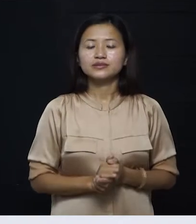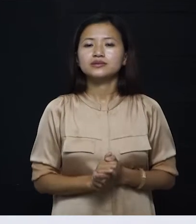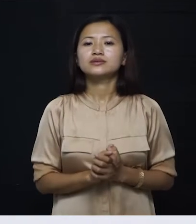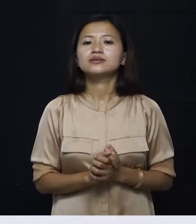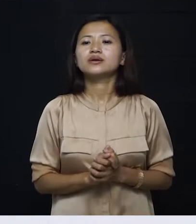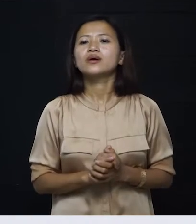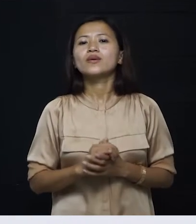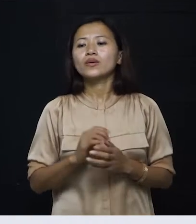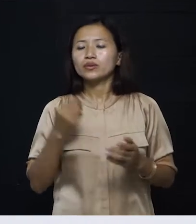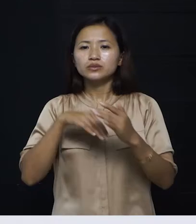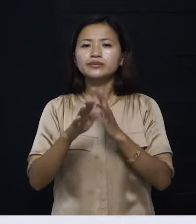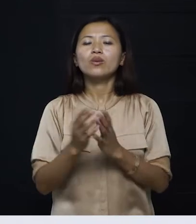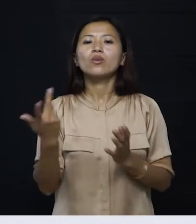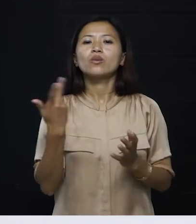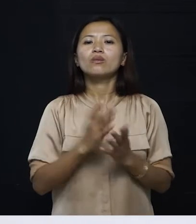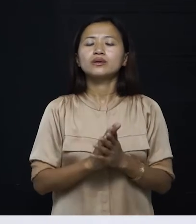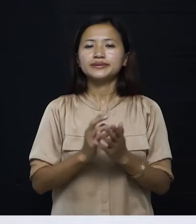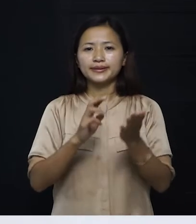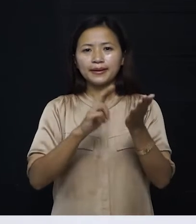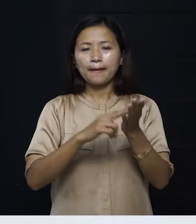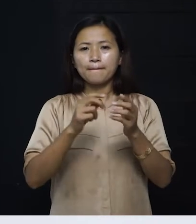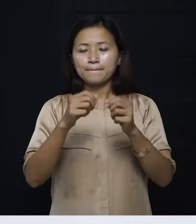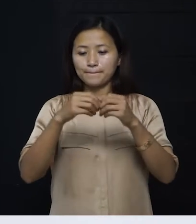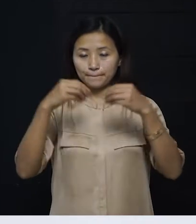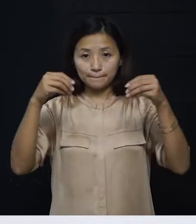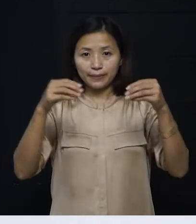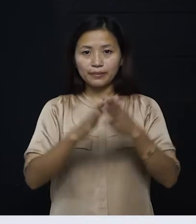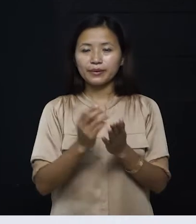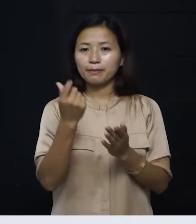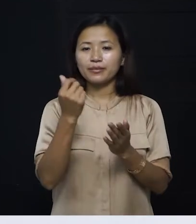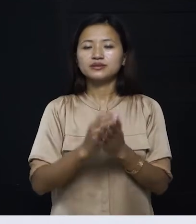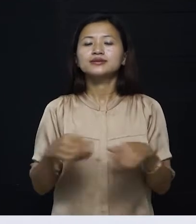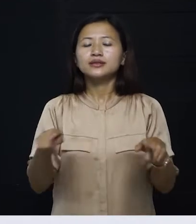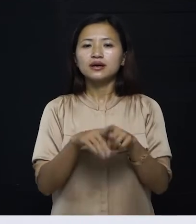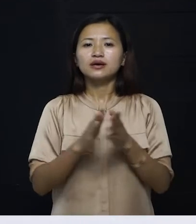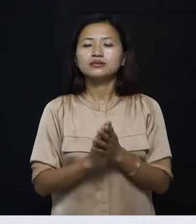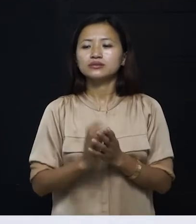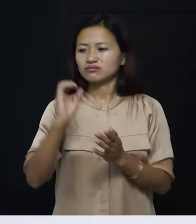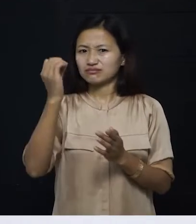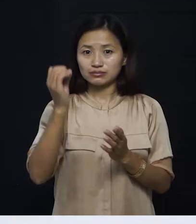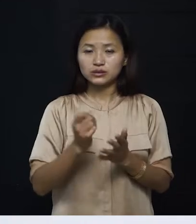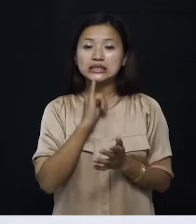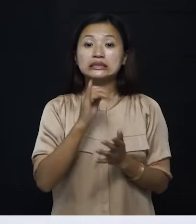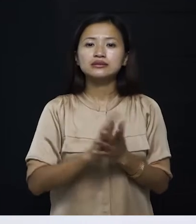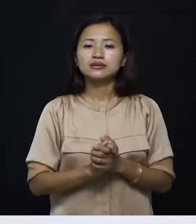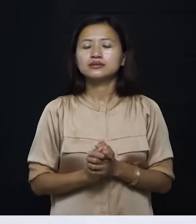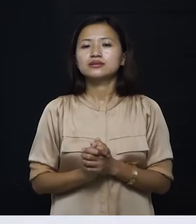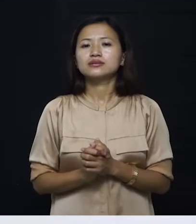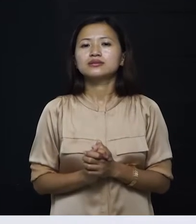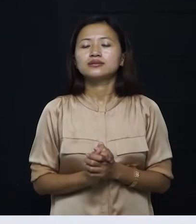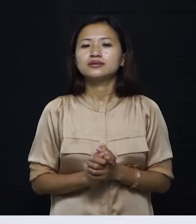Without going into detail, you all know what a paper money is and what a coins is, isn't it? So here, standard money